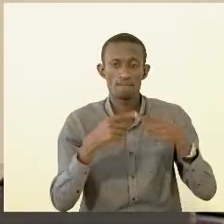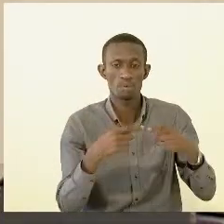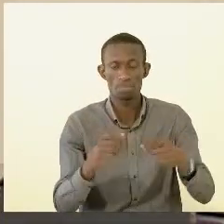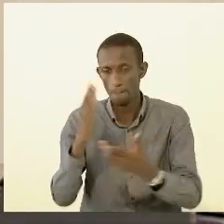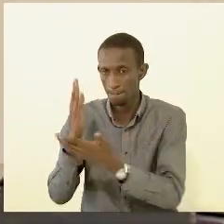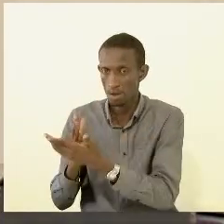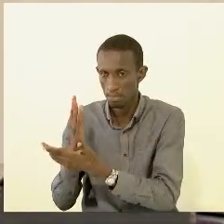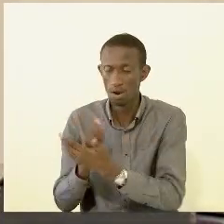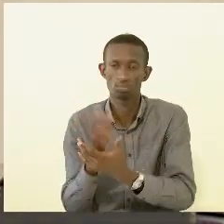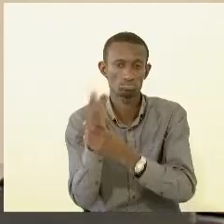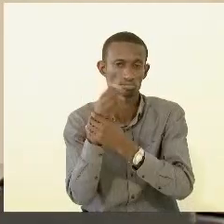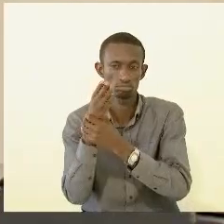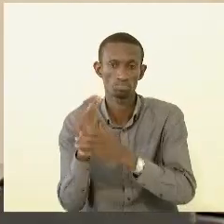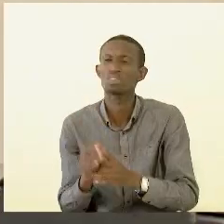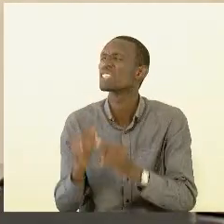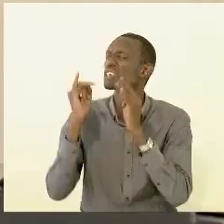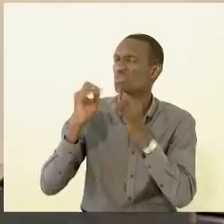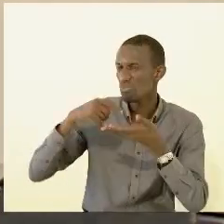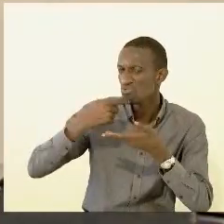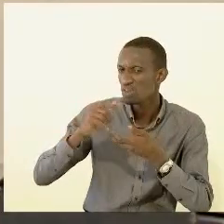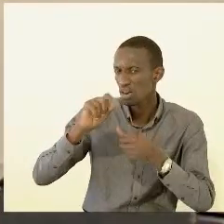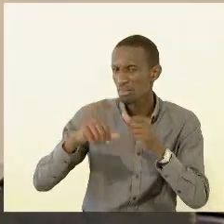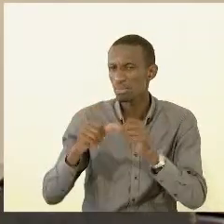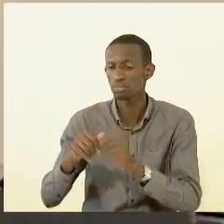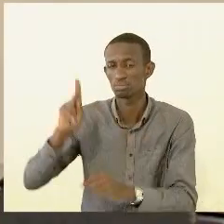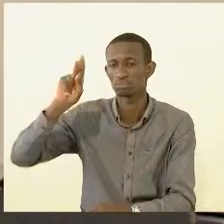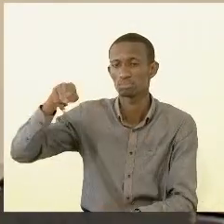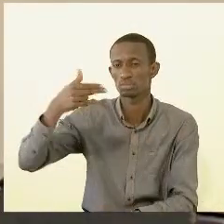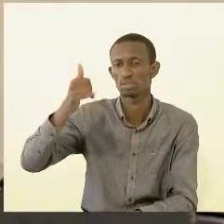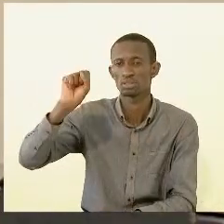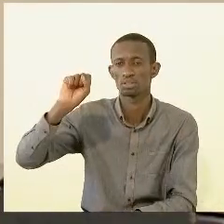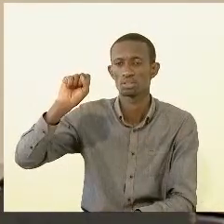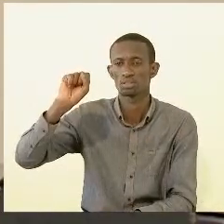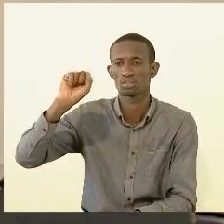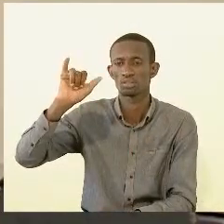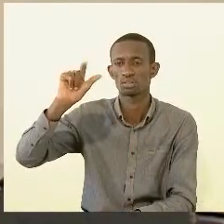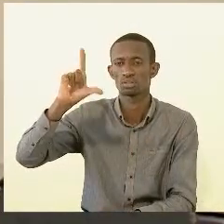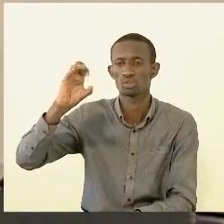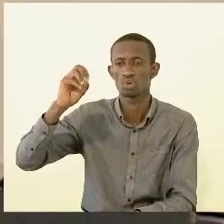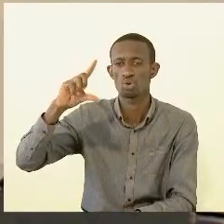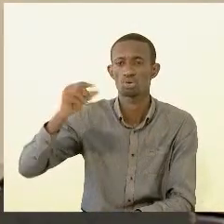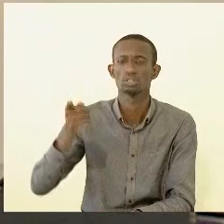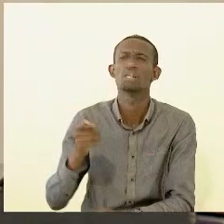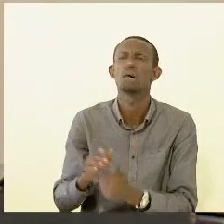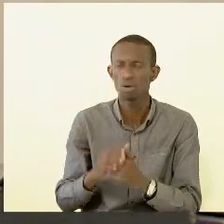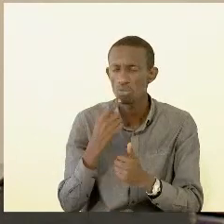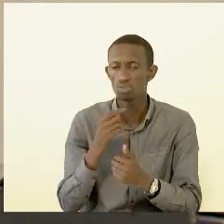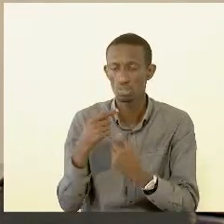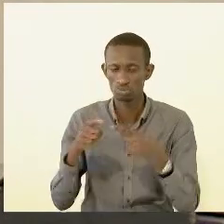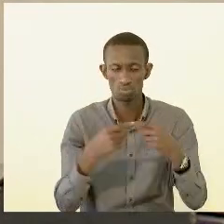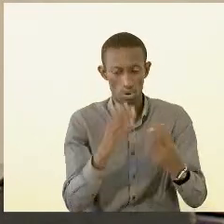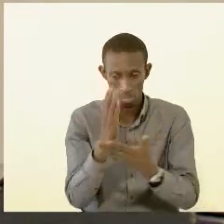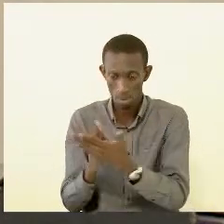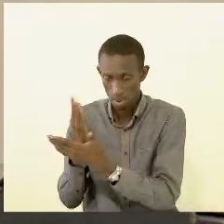about physiology, that is the study of functions of different structures of an organism. Meaning,